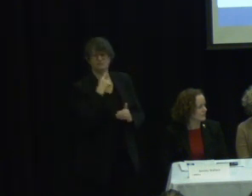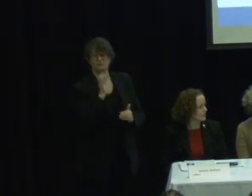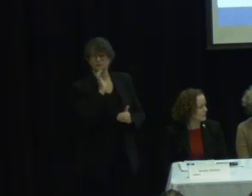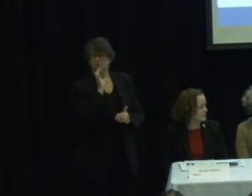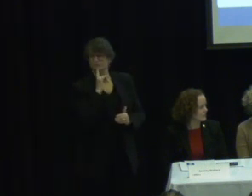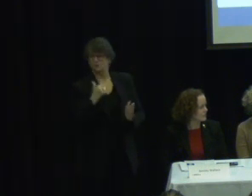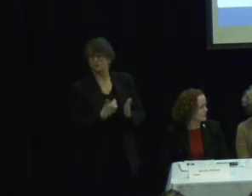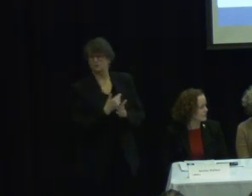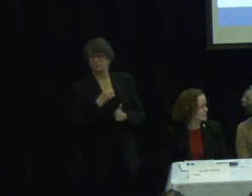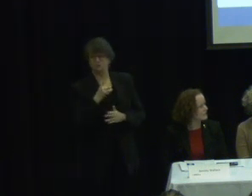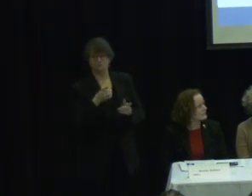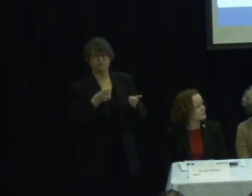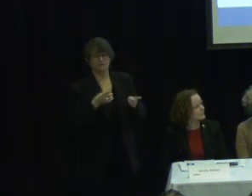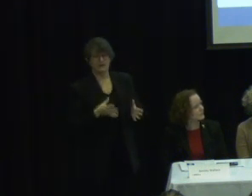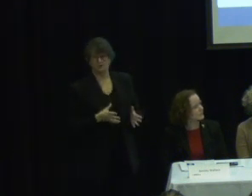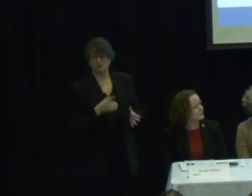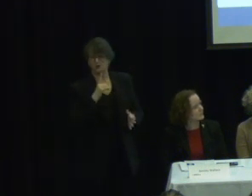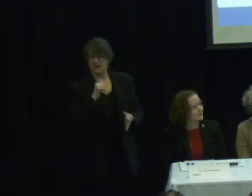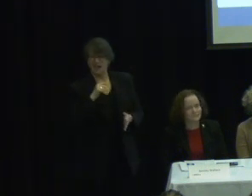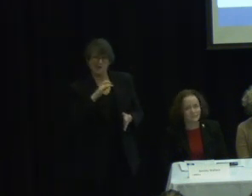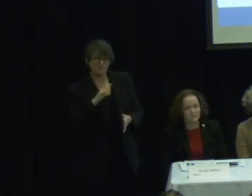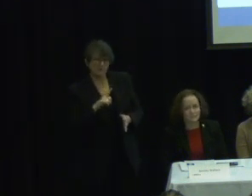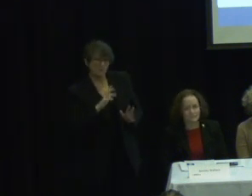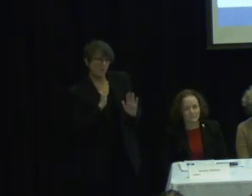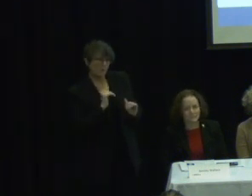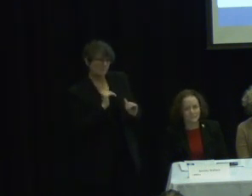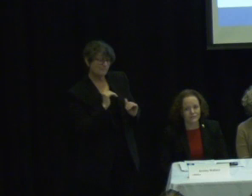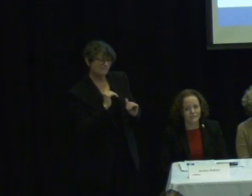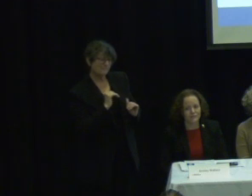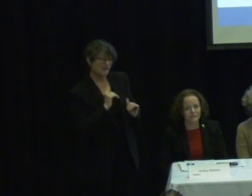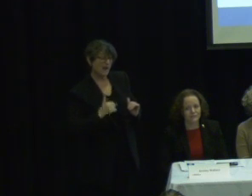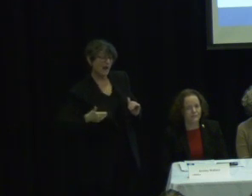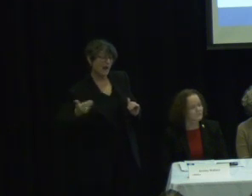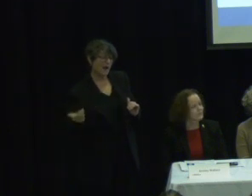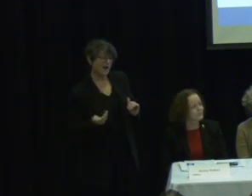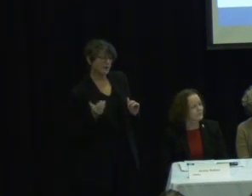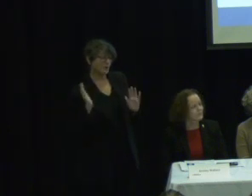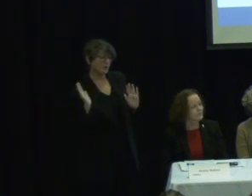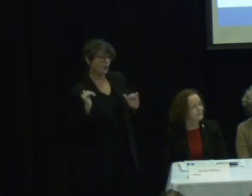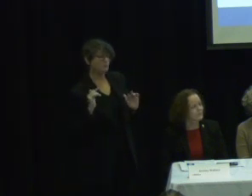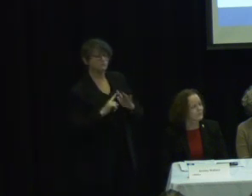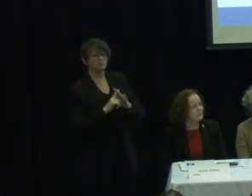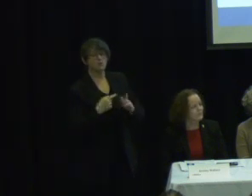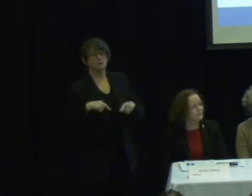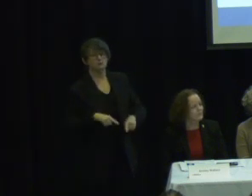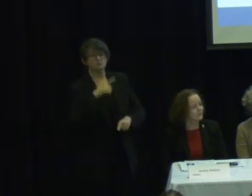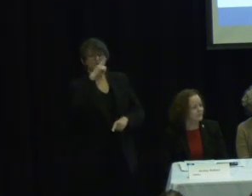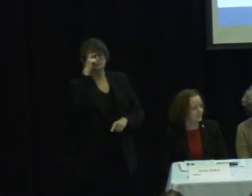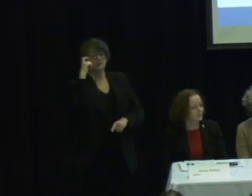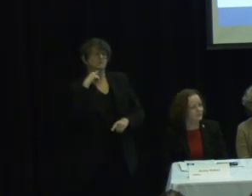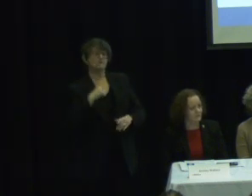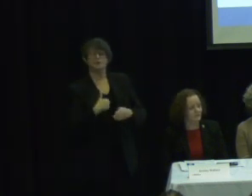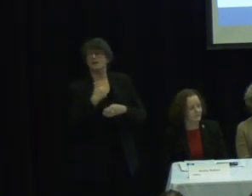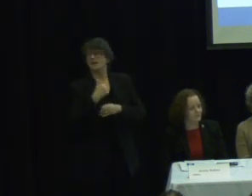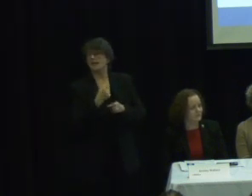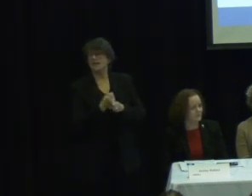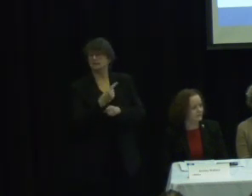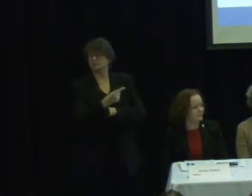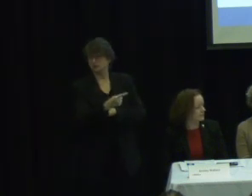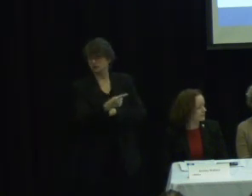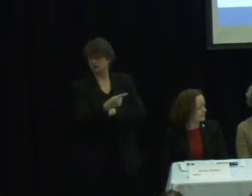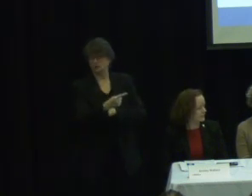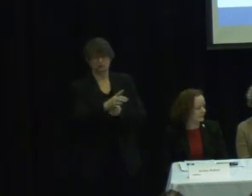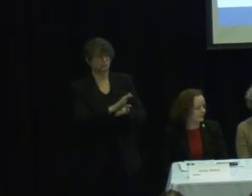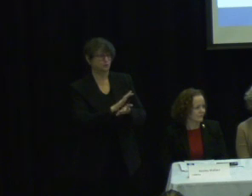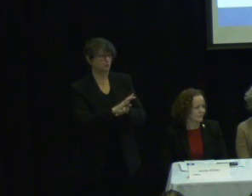April, with hopefully a hire that would start in the next over the summer for the next academic year. And